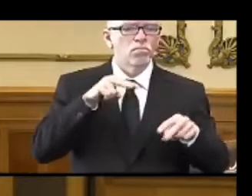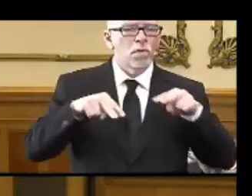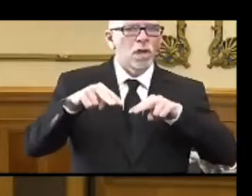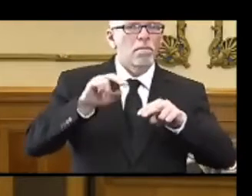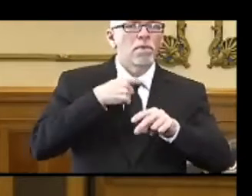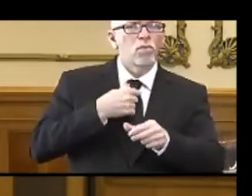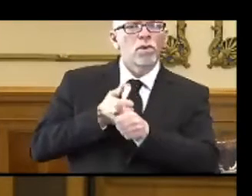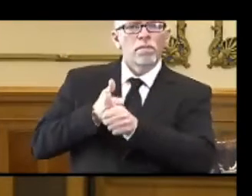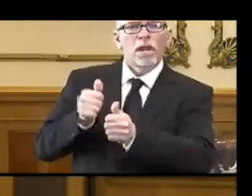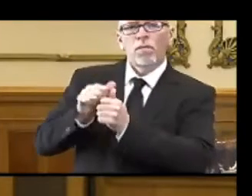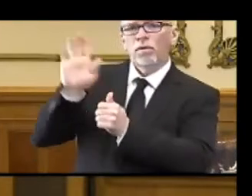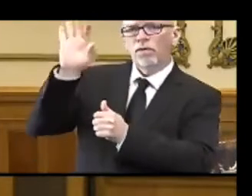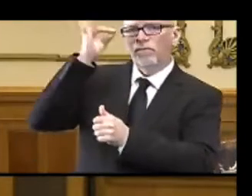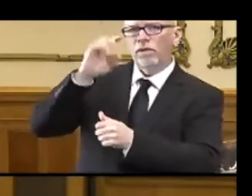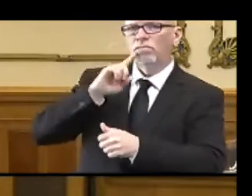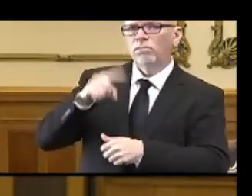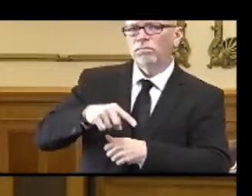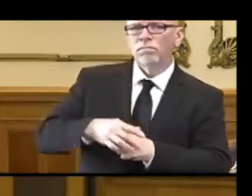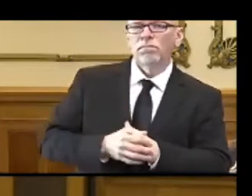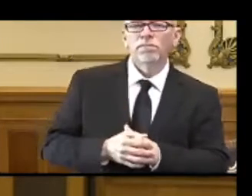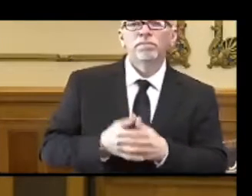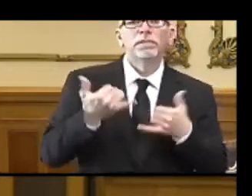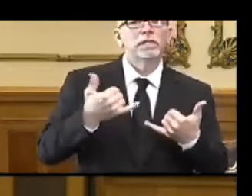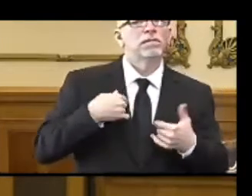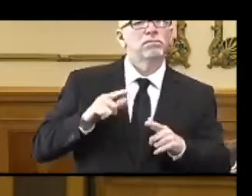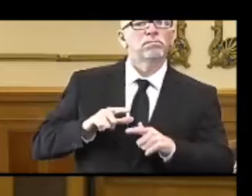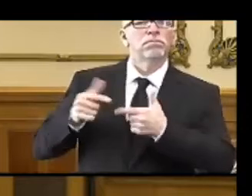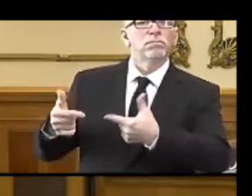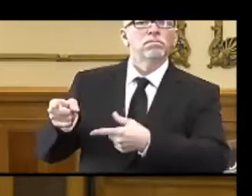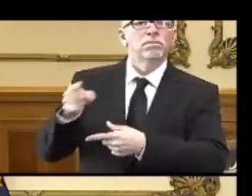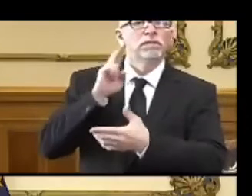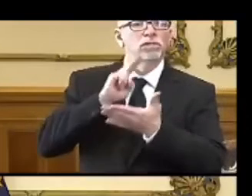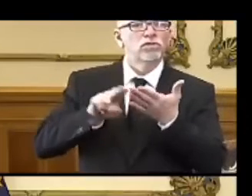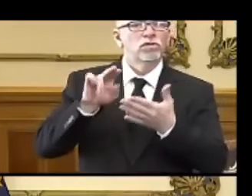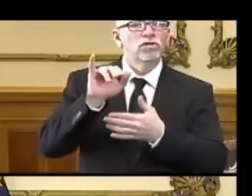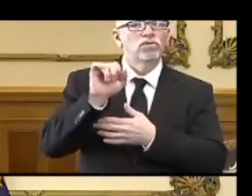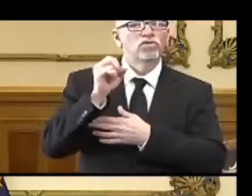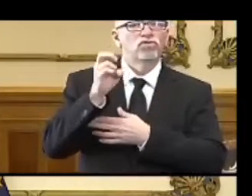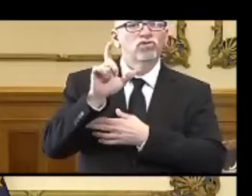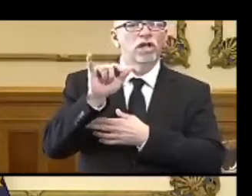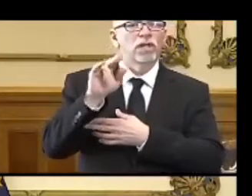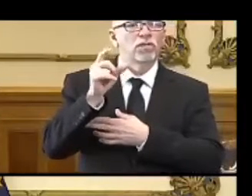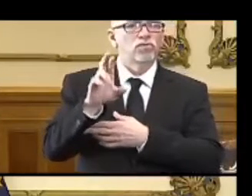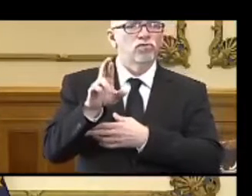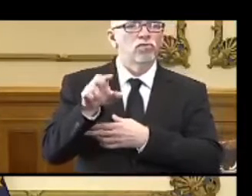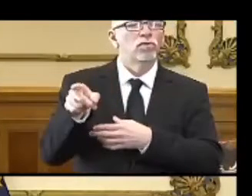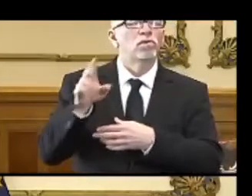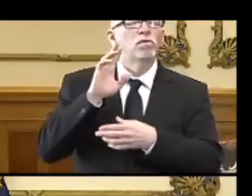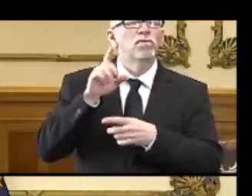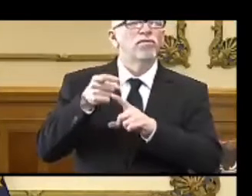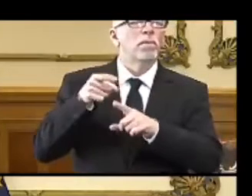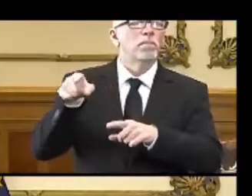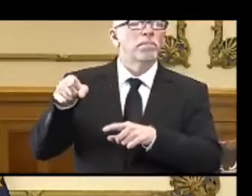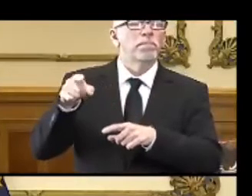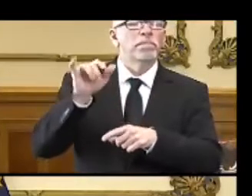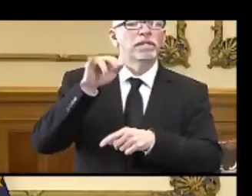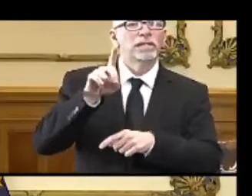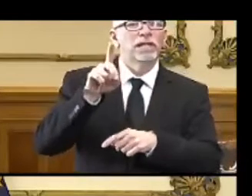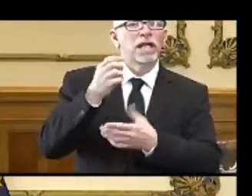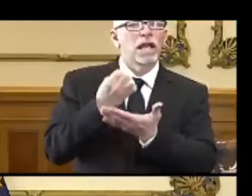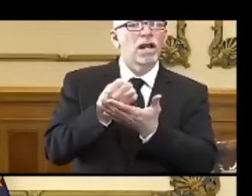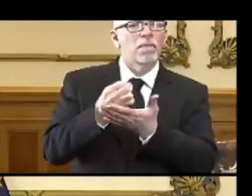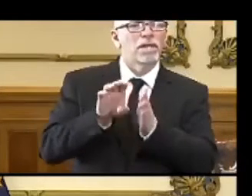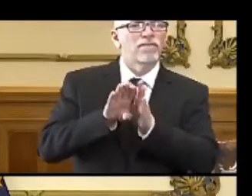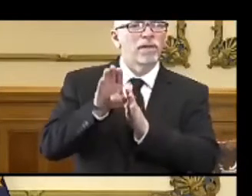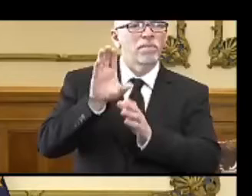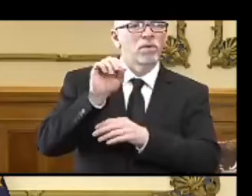comply with that. At this time, I would like to turn it over to Secretary Schellinger from the Indiana Economic